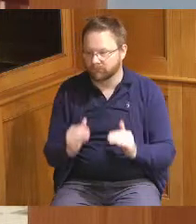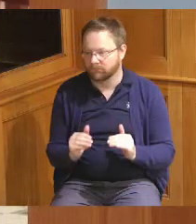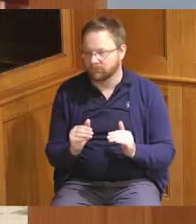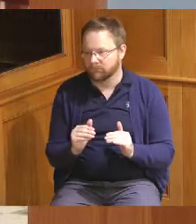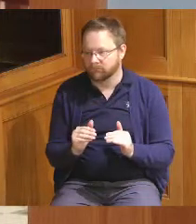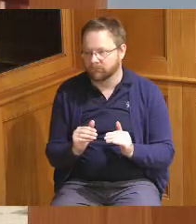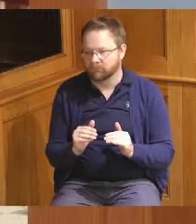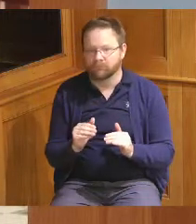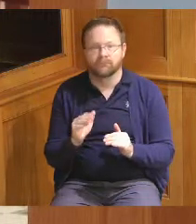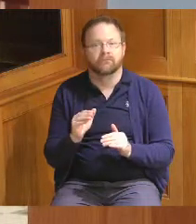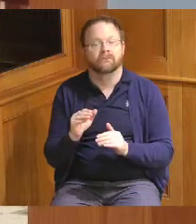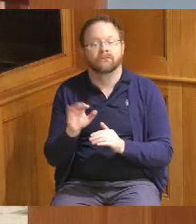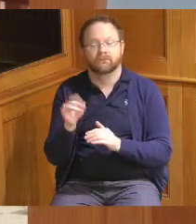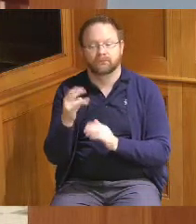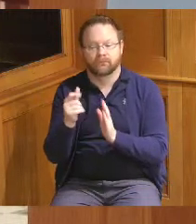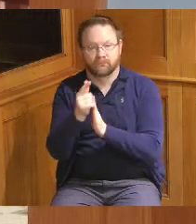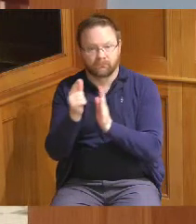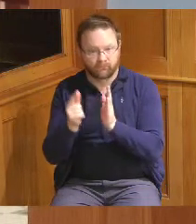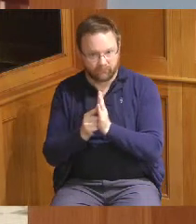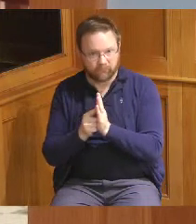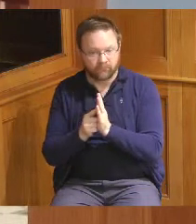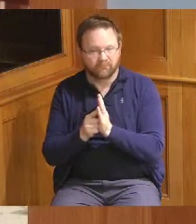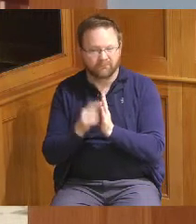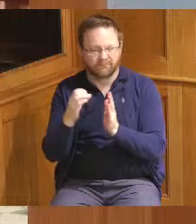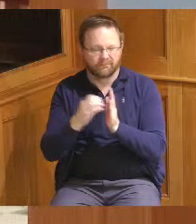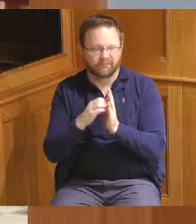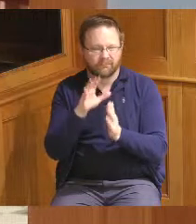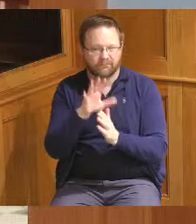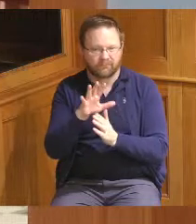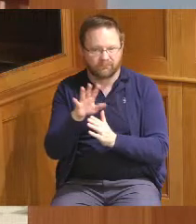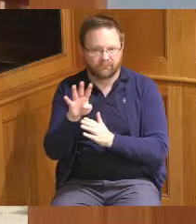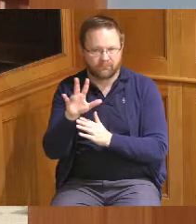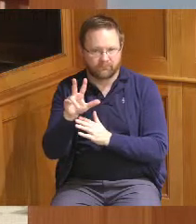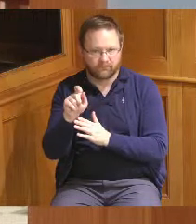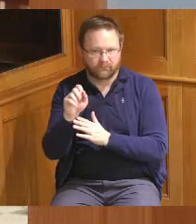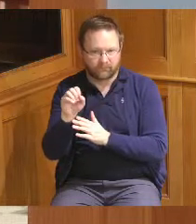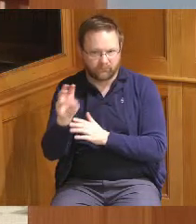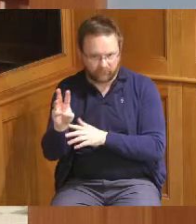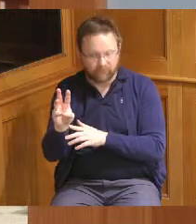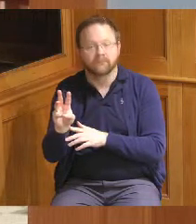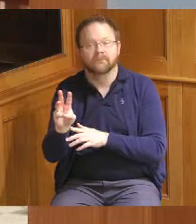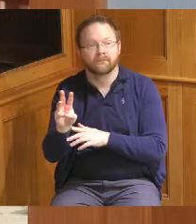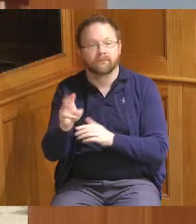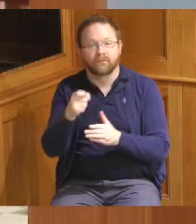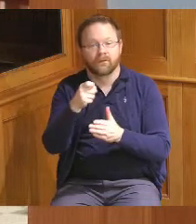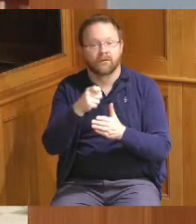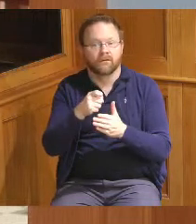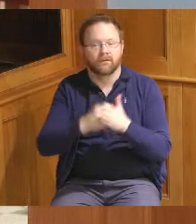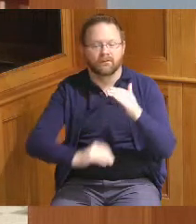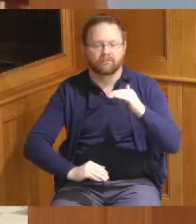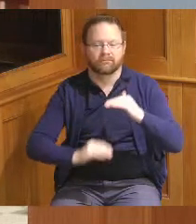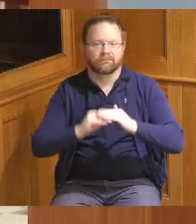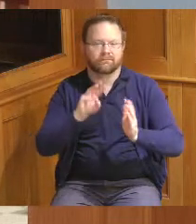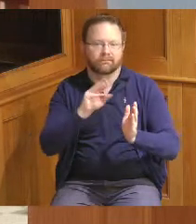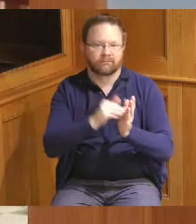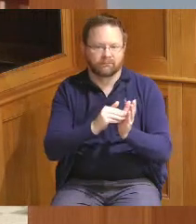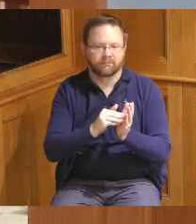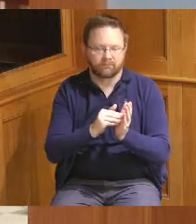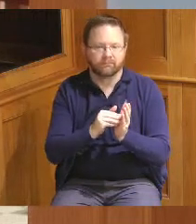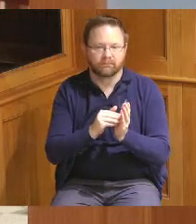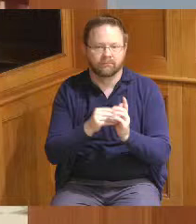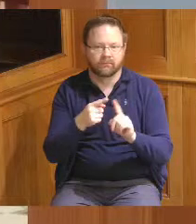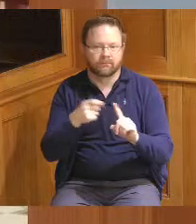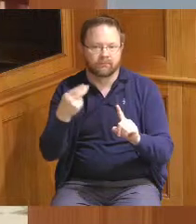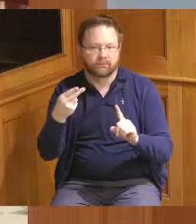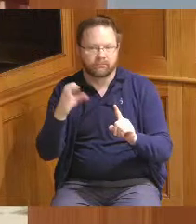per Ohio Revised Code Section 554306. Cost not to exceed $6,000 out of the